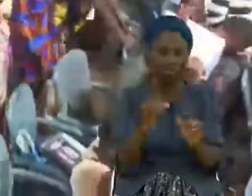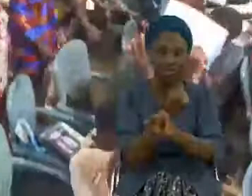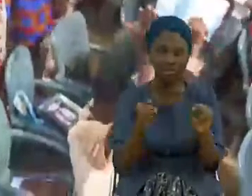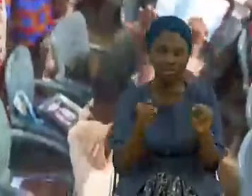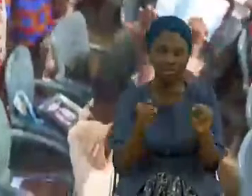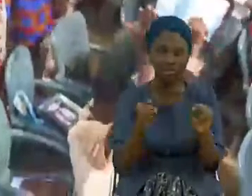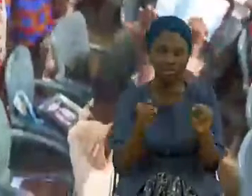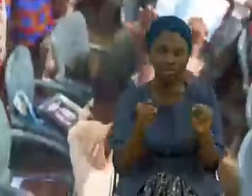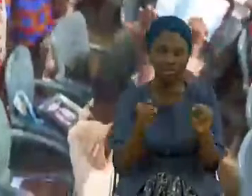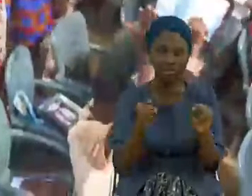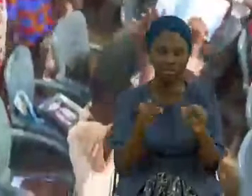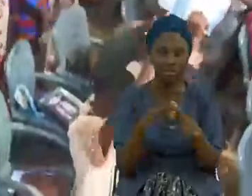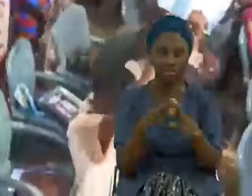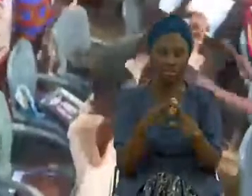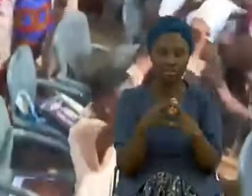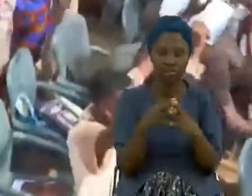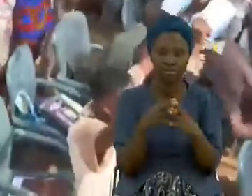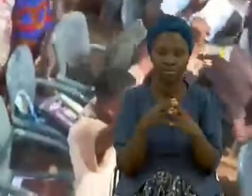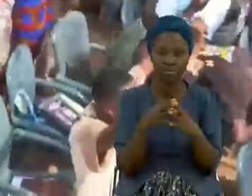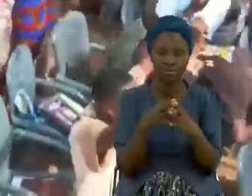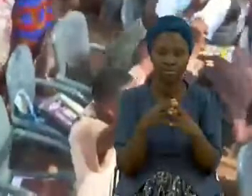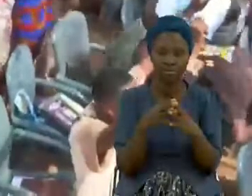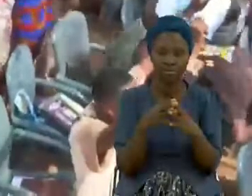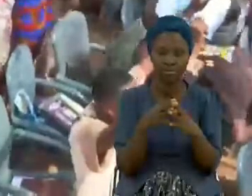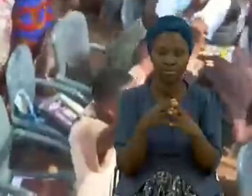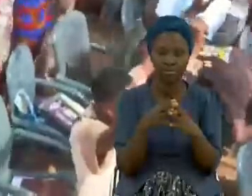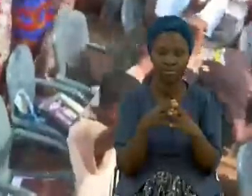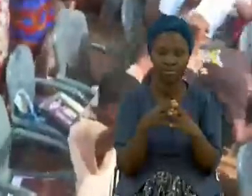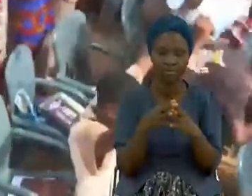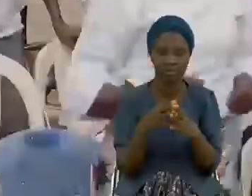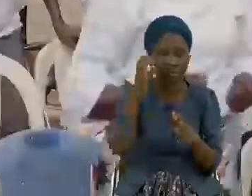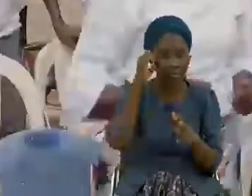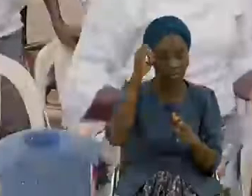it changes our lives that's a marvel